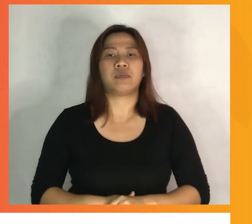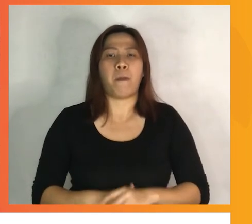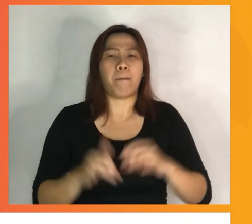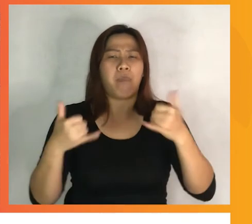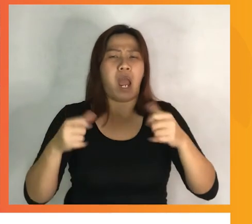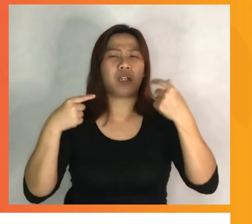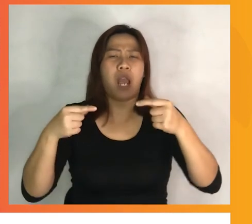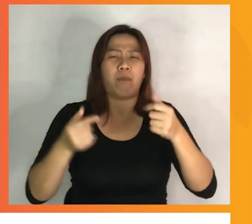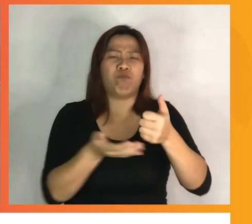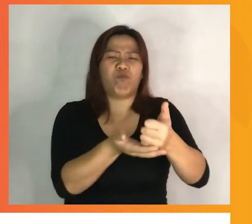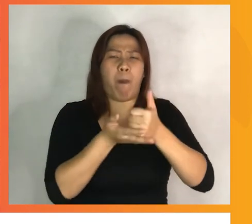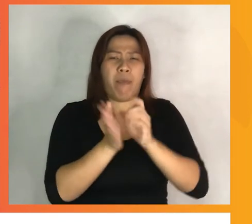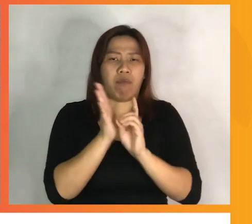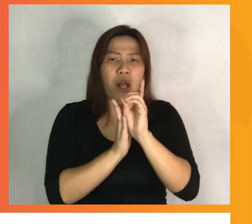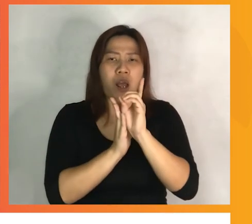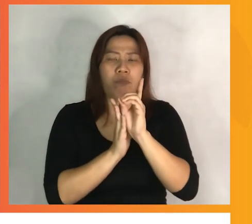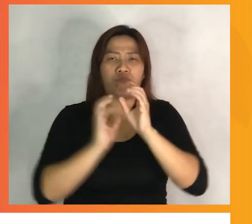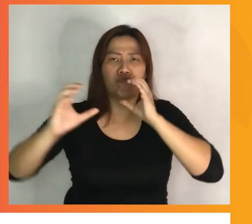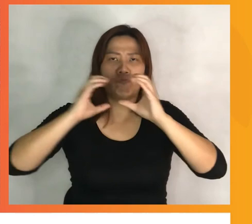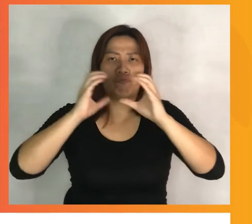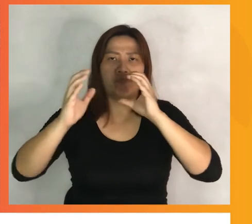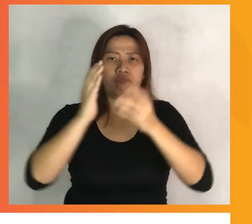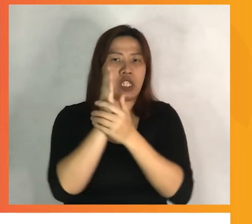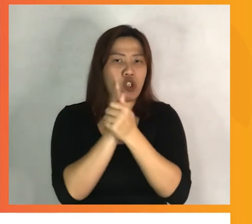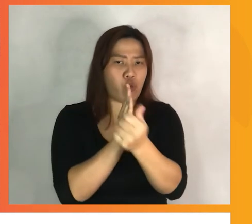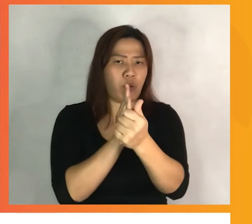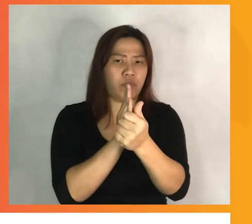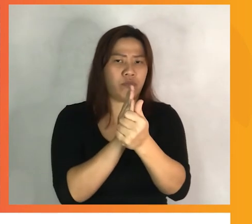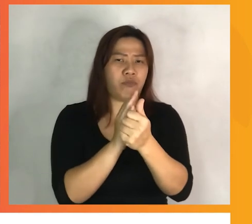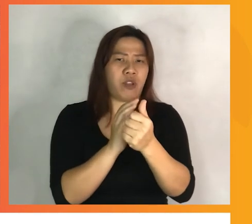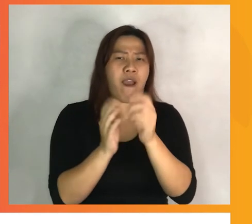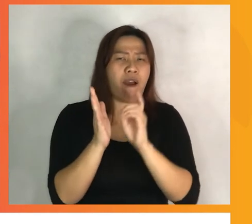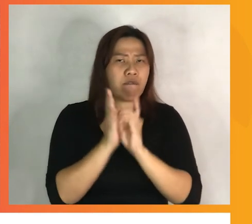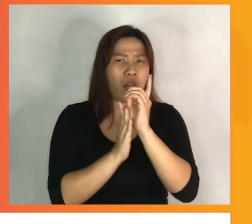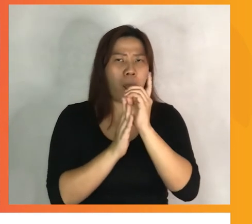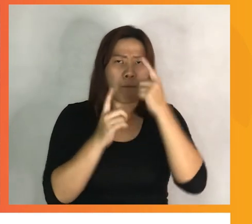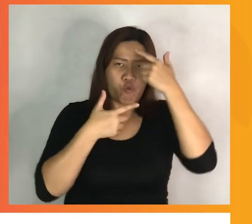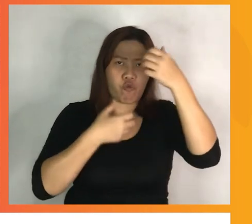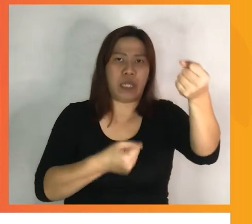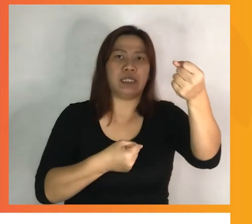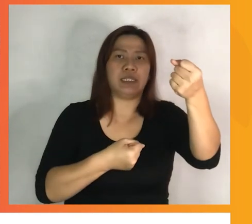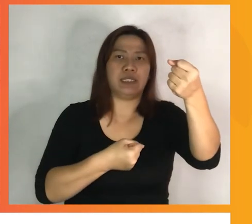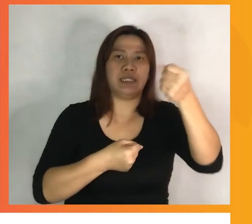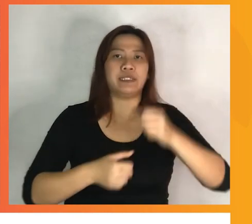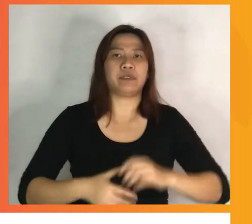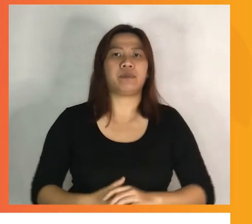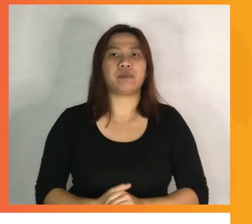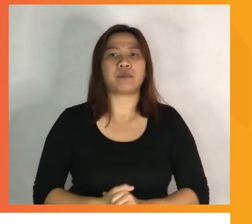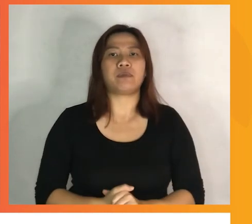or to play games which help to develop communication skills or to establish